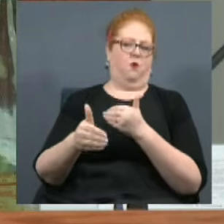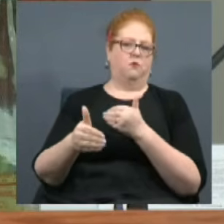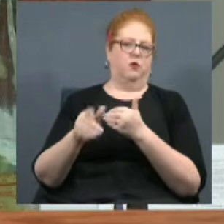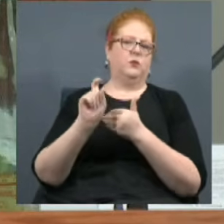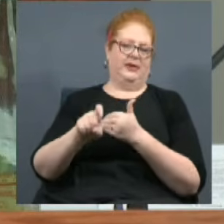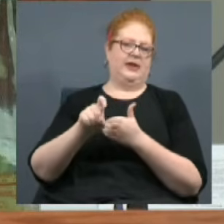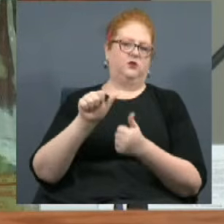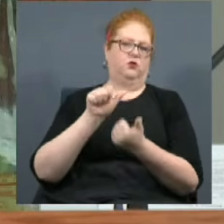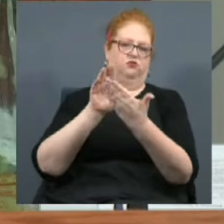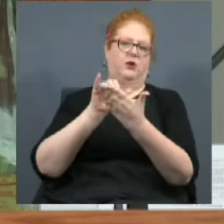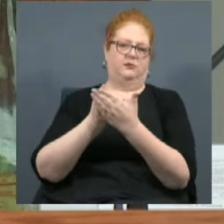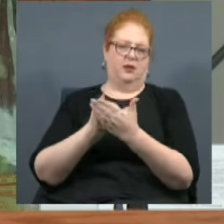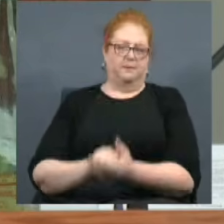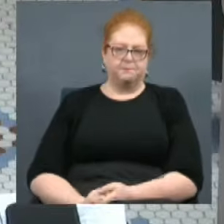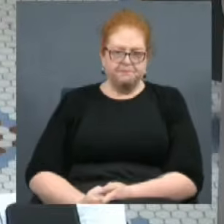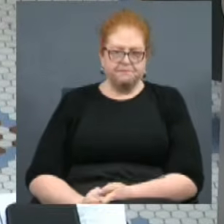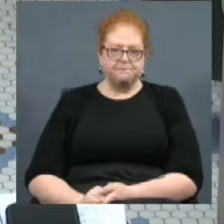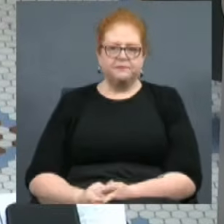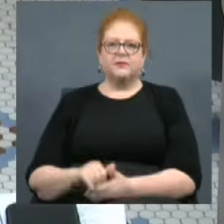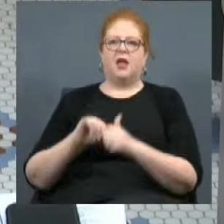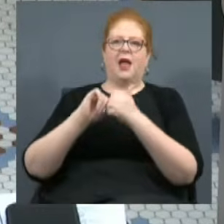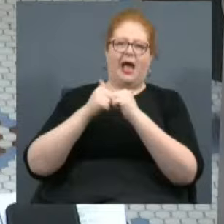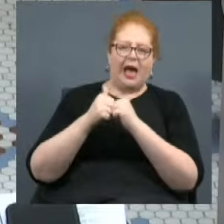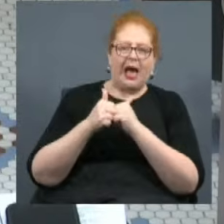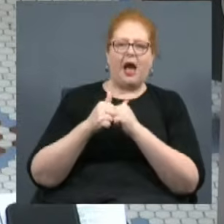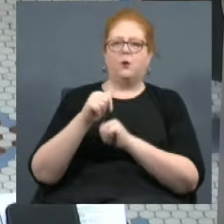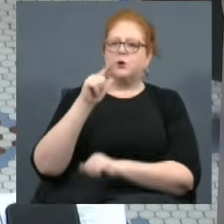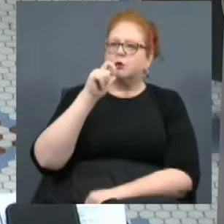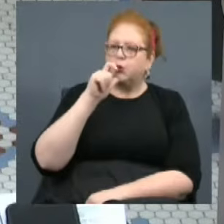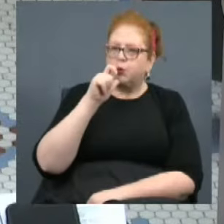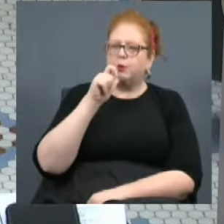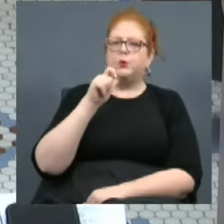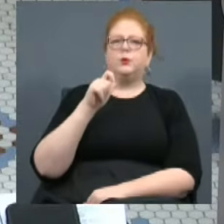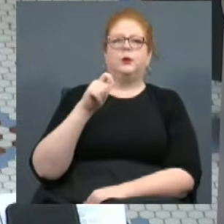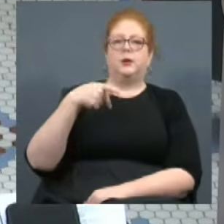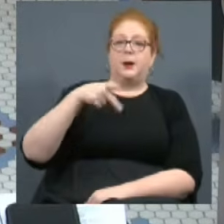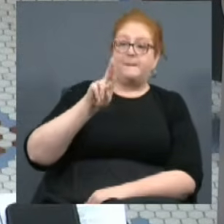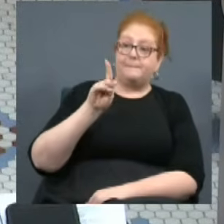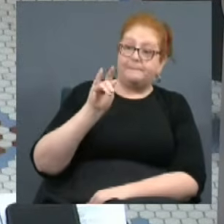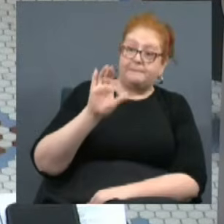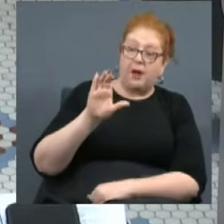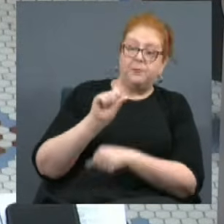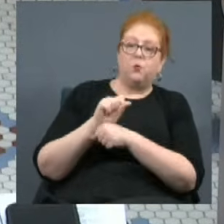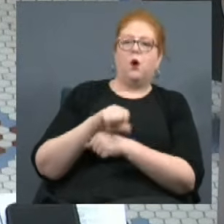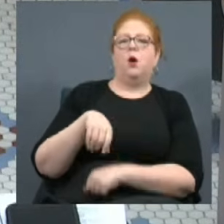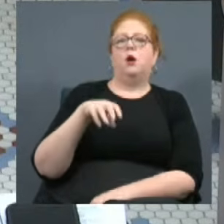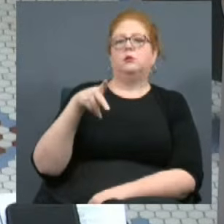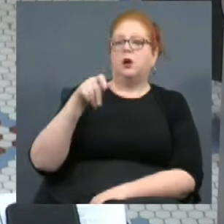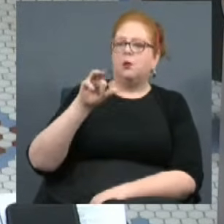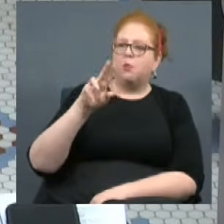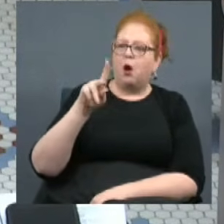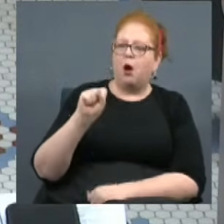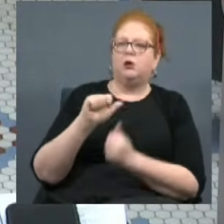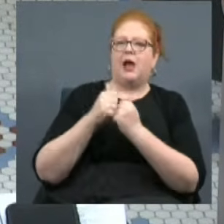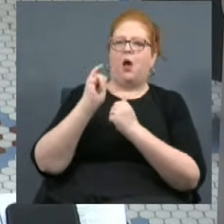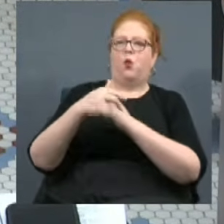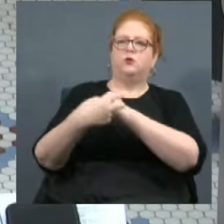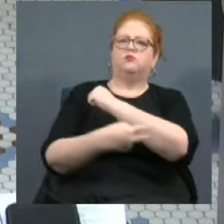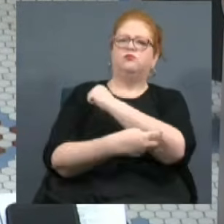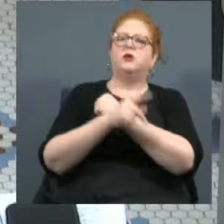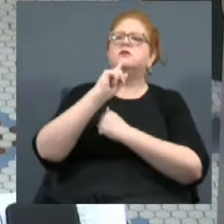are we maintaining, who maintains the bridges? Is it Public Works? Is it Parks? How are those bridges maintained?